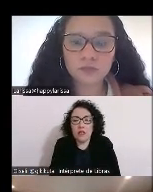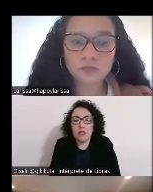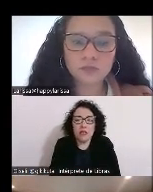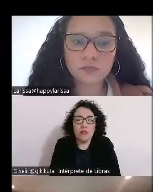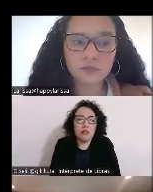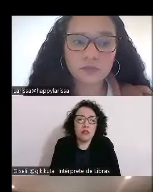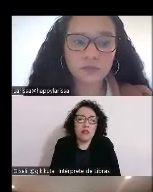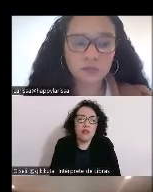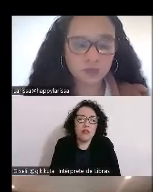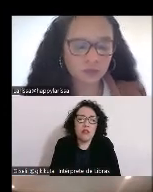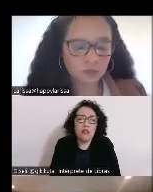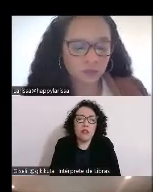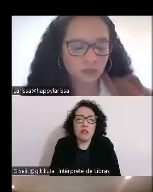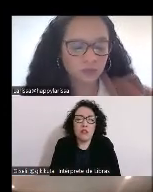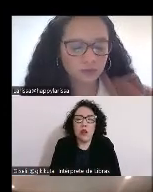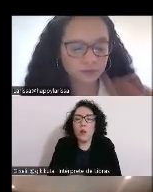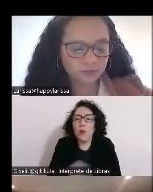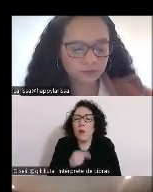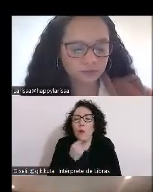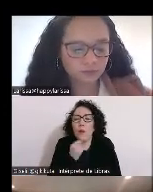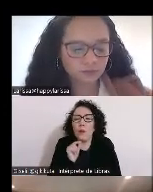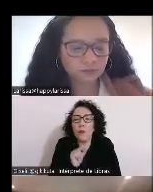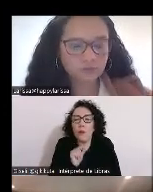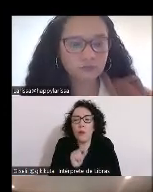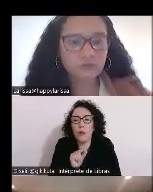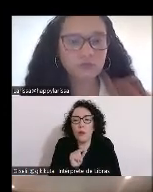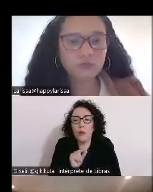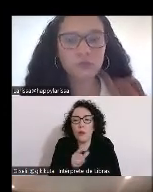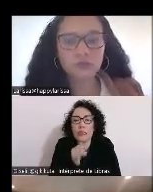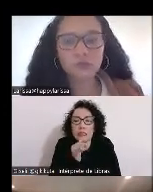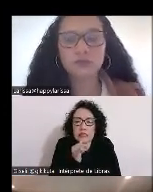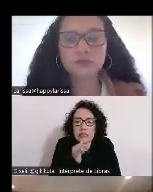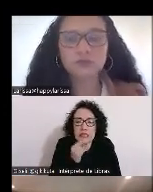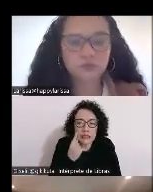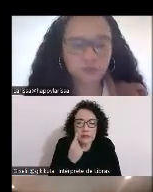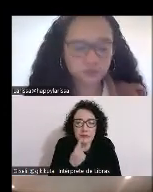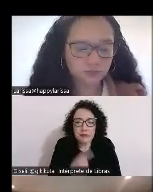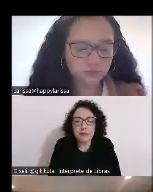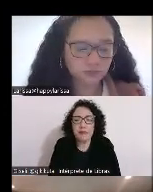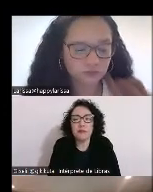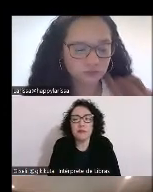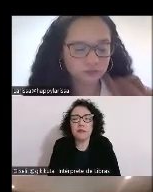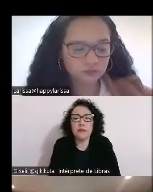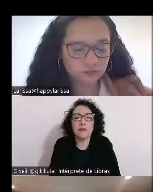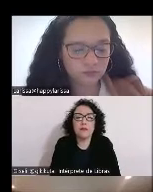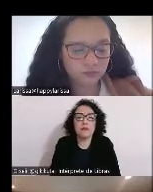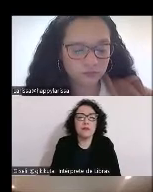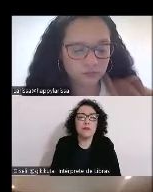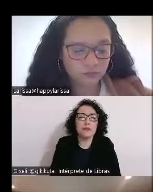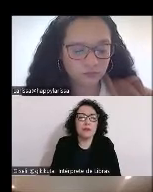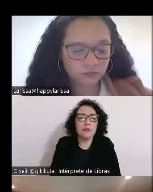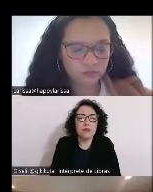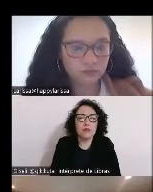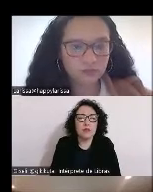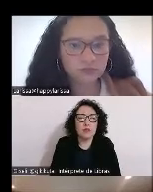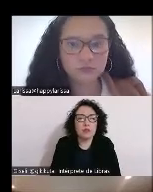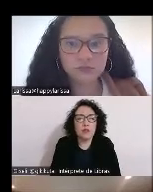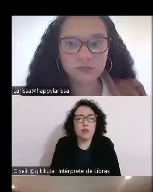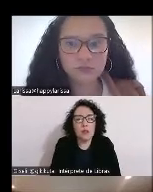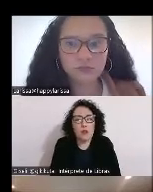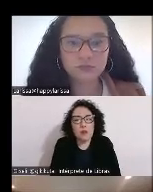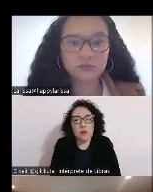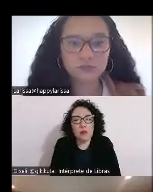The goals of the model are quite simple. The first goal is enjoyment. Anything that young